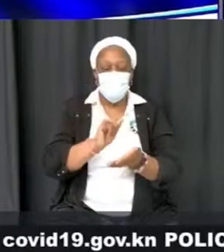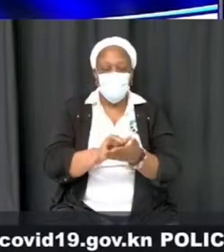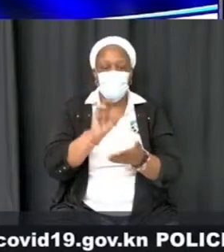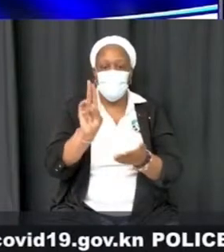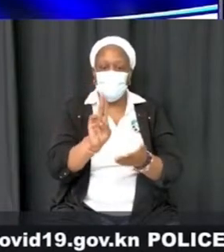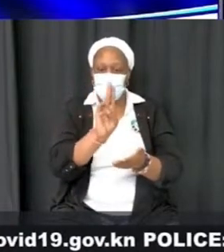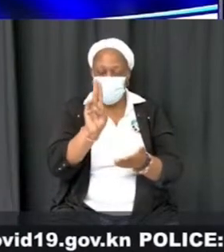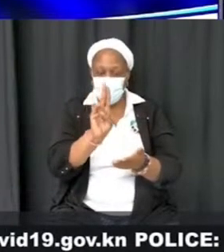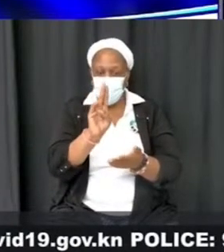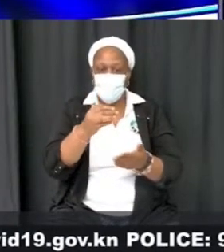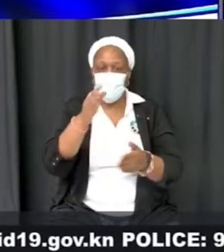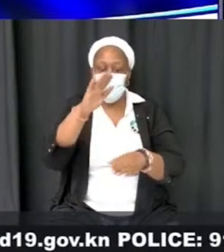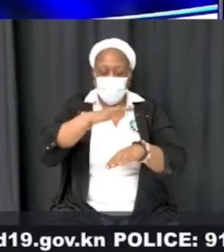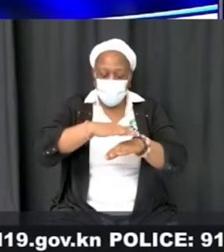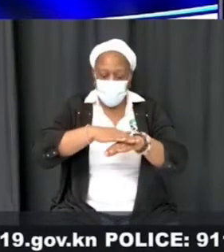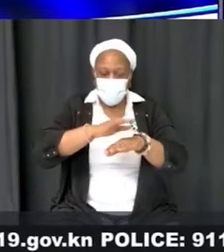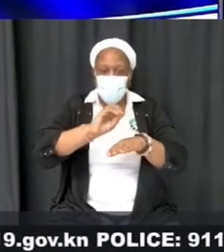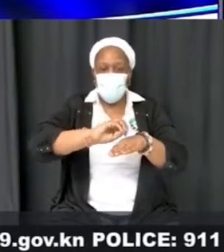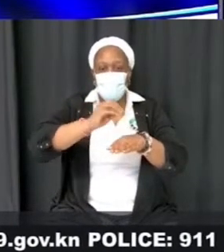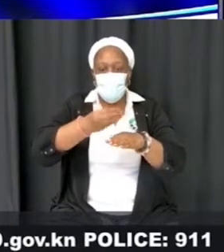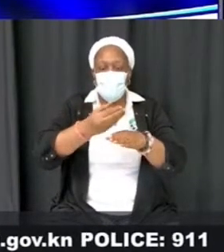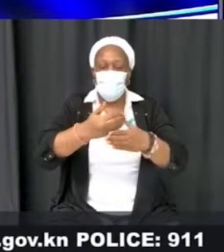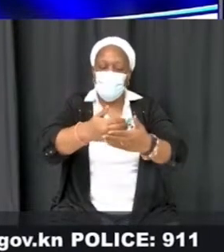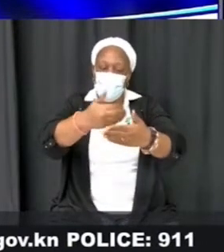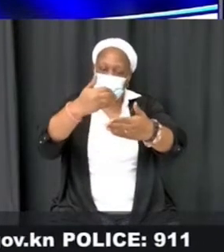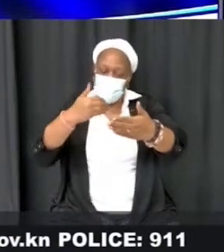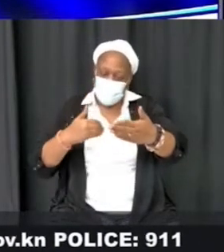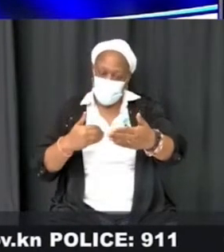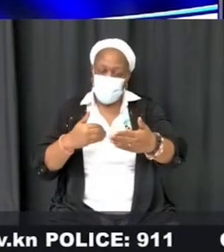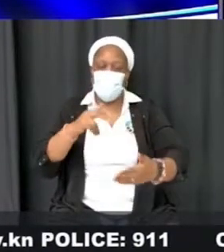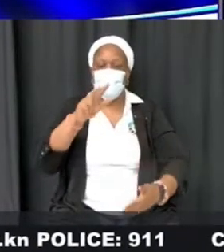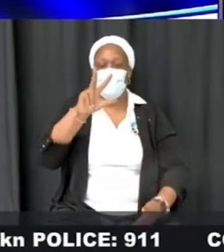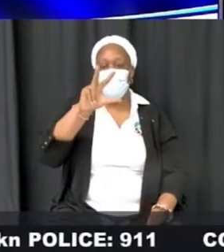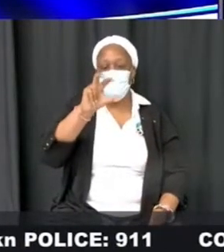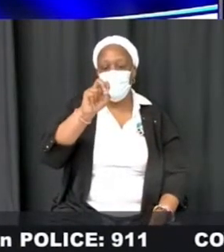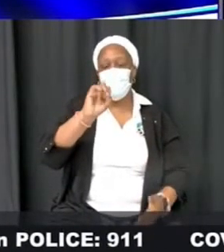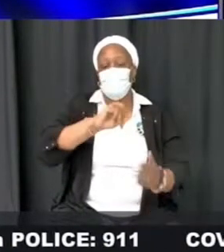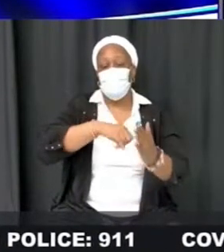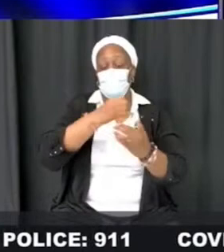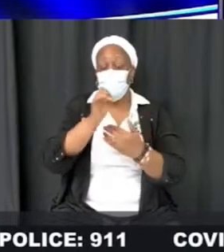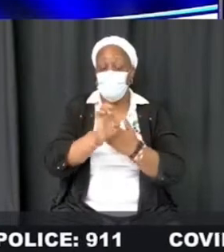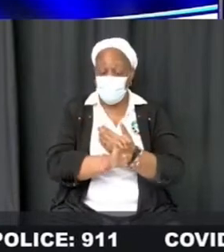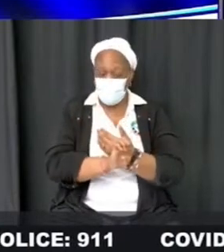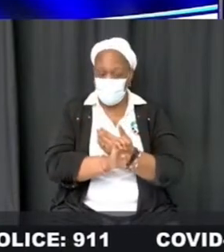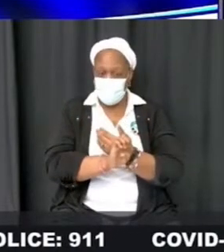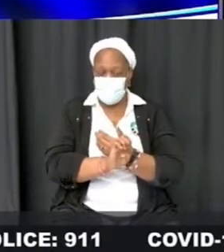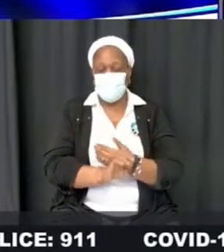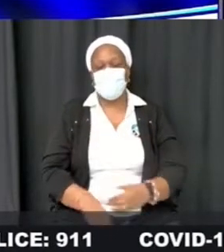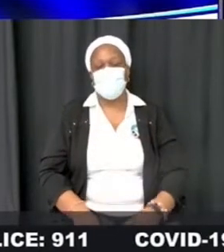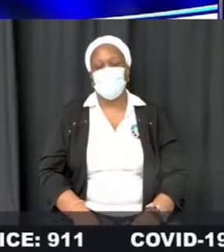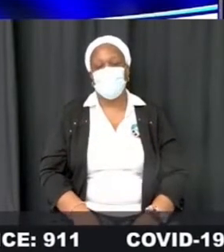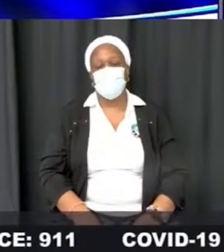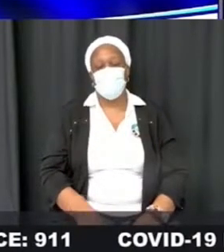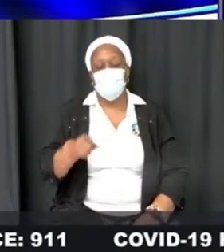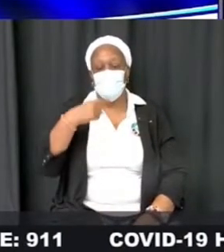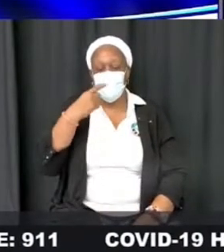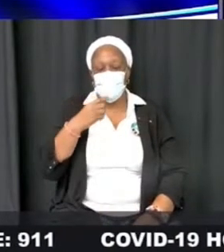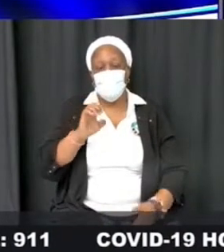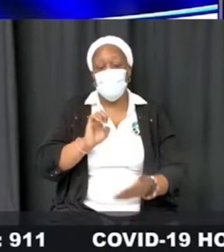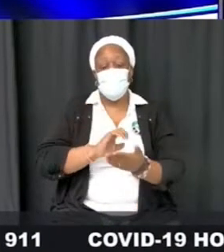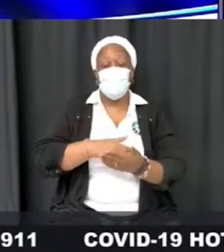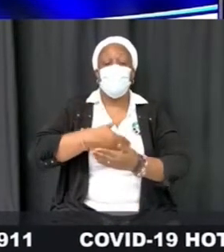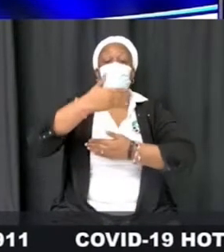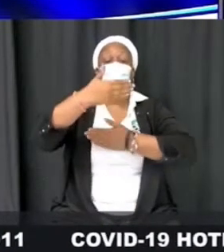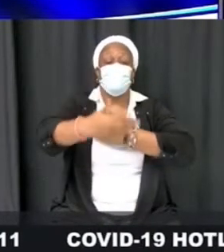of June. And we have said here previously that after the 30th of June, we would not